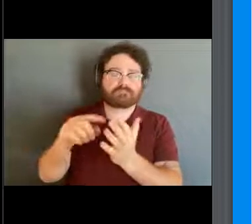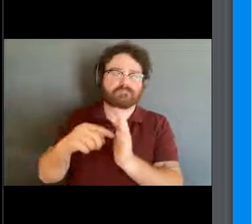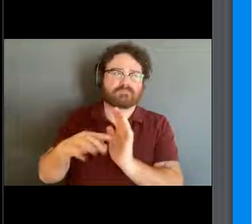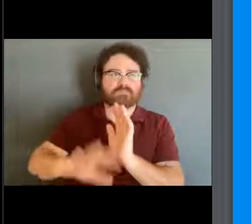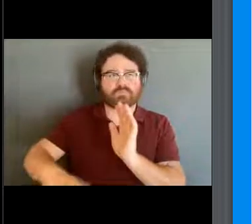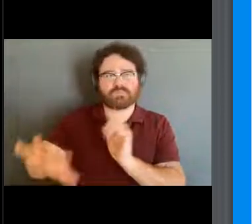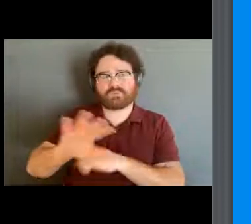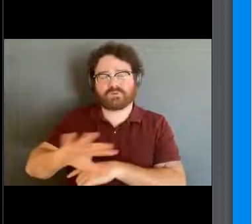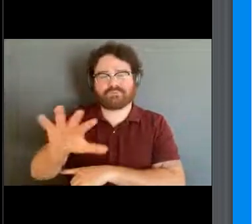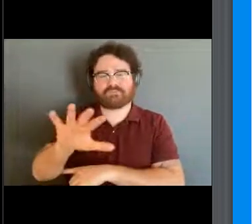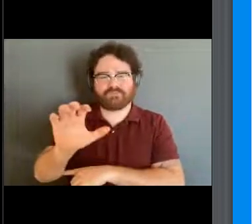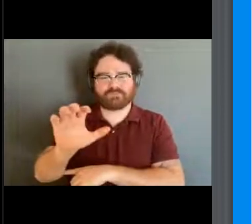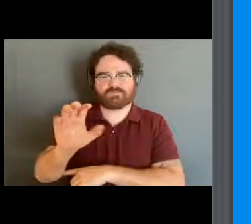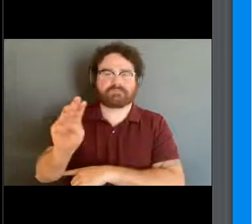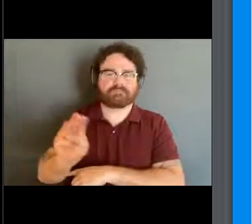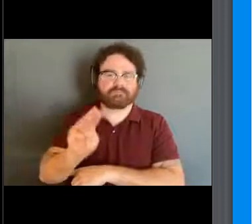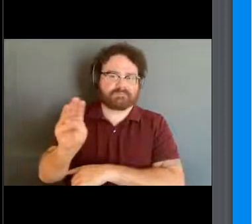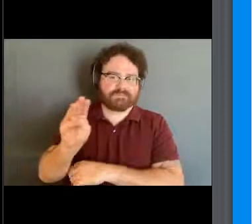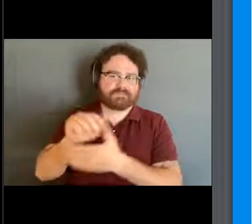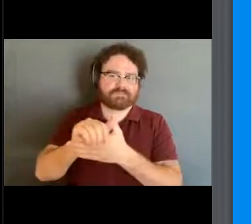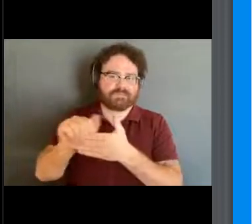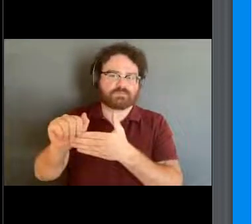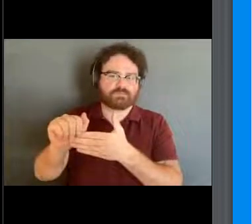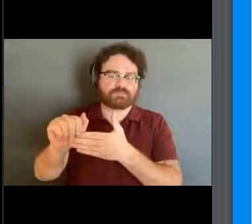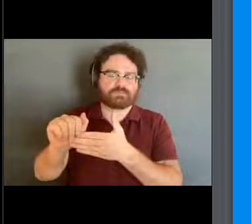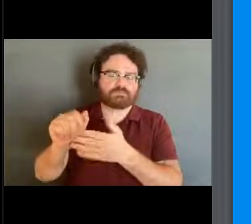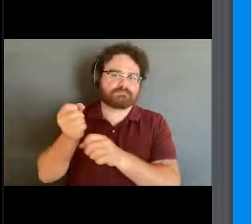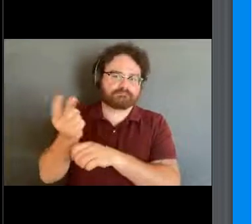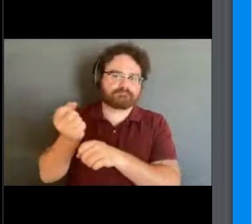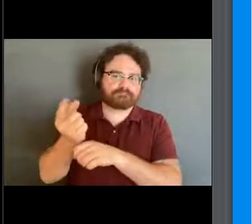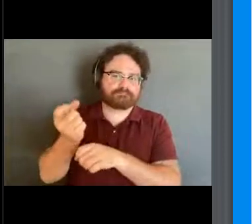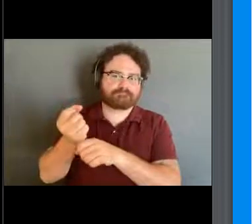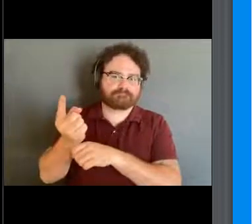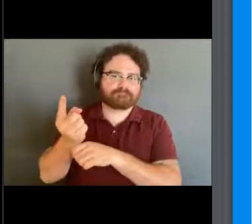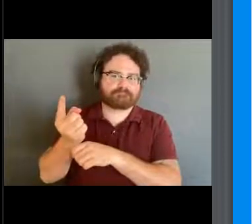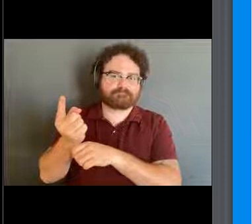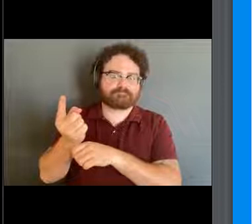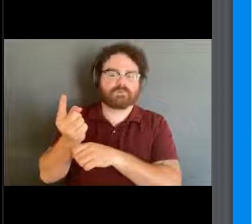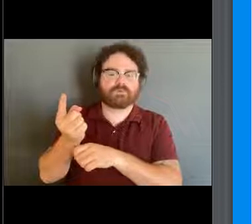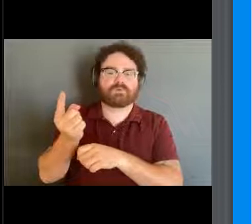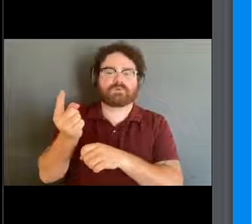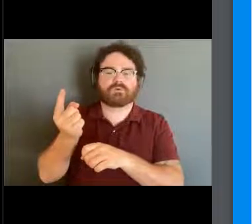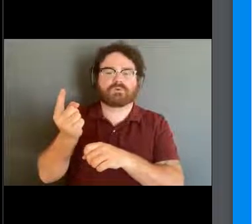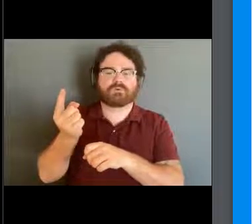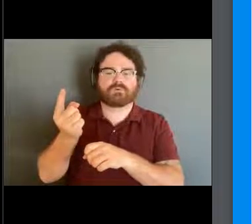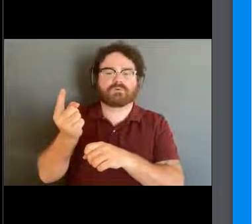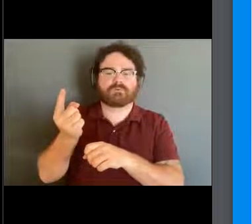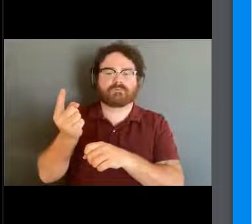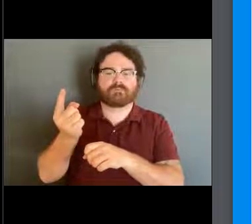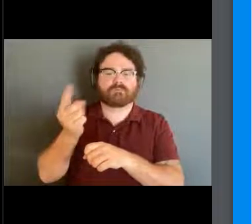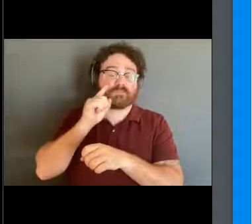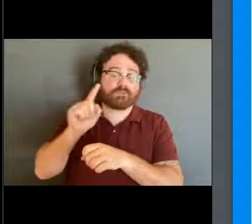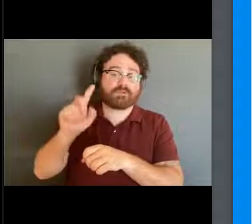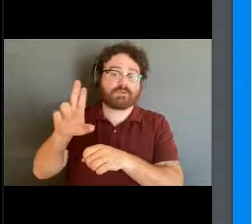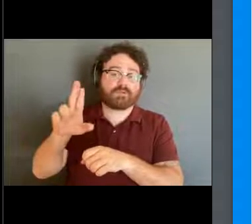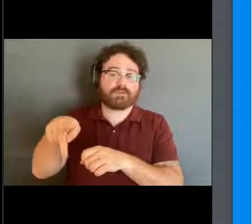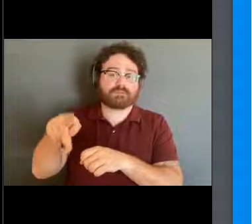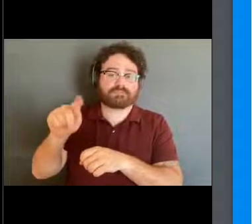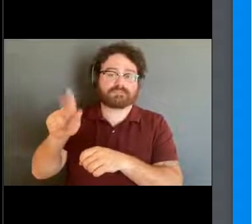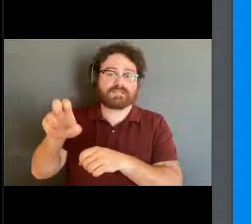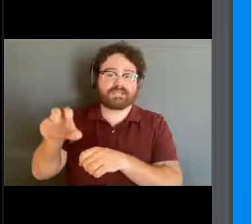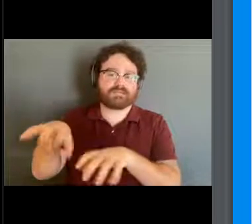$500 million a year in terms of uptake of carbon, in terms of